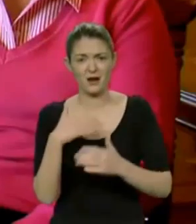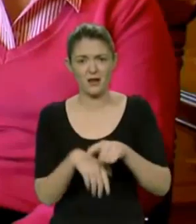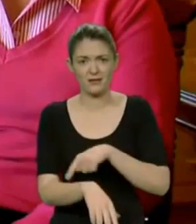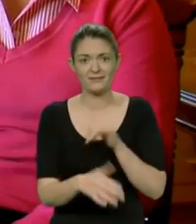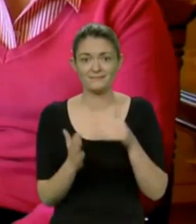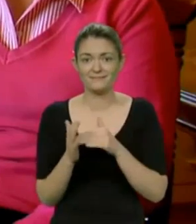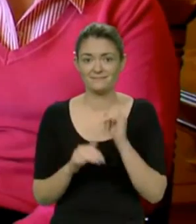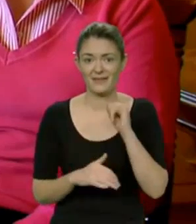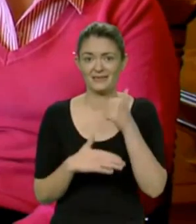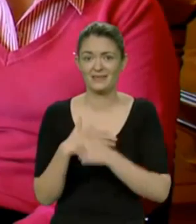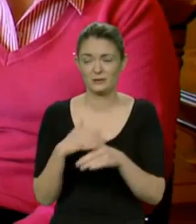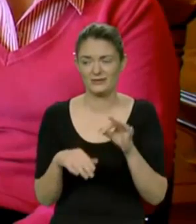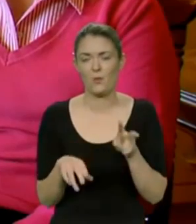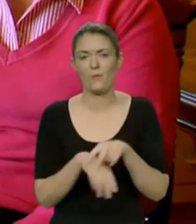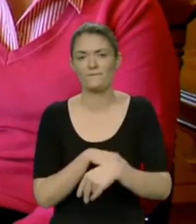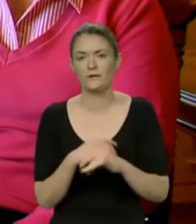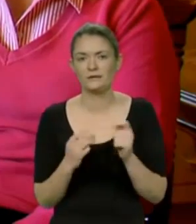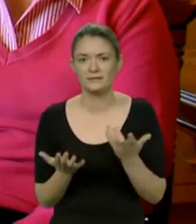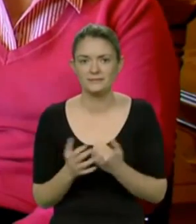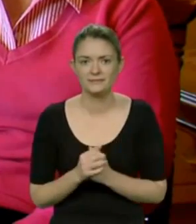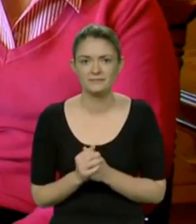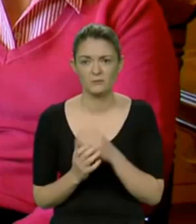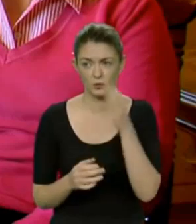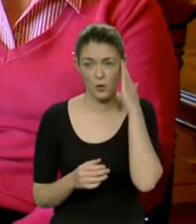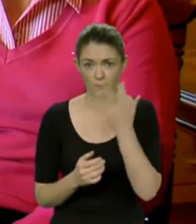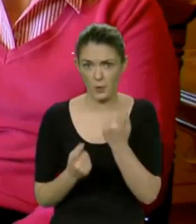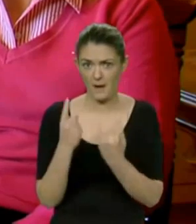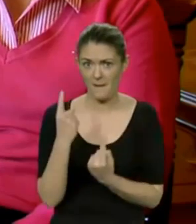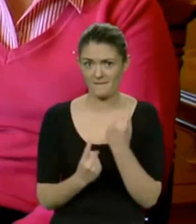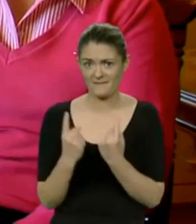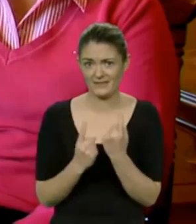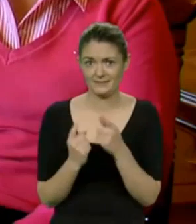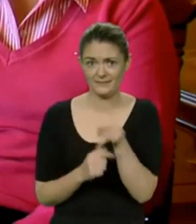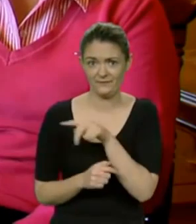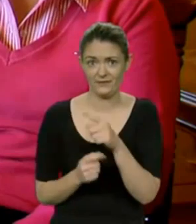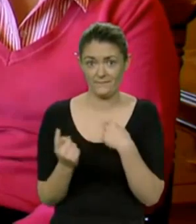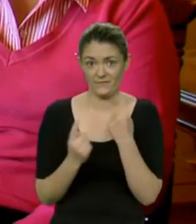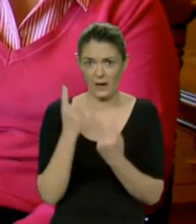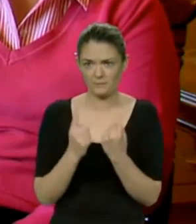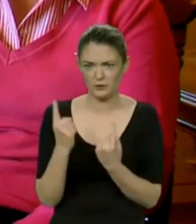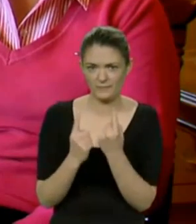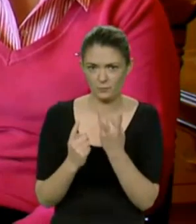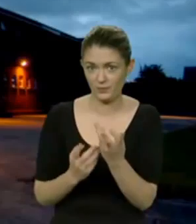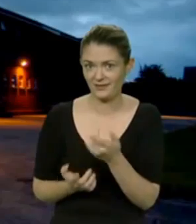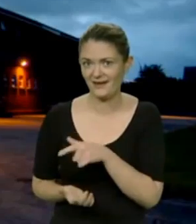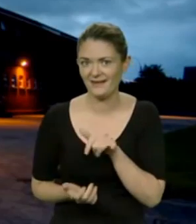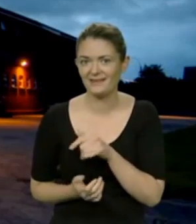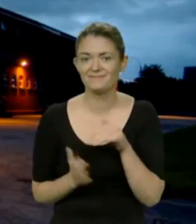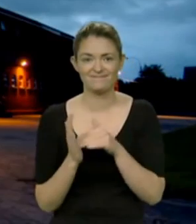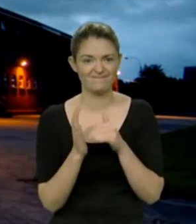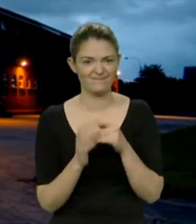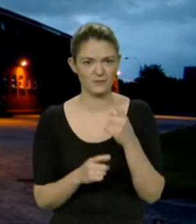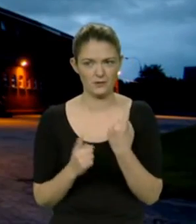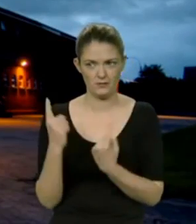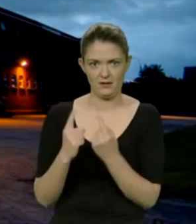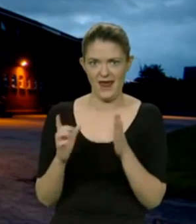You know, and now they would be competitive. They'd be even competitive among one another, wouldn't they? You know, not alone against somebody else.